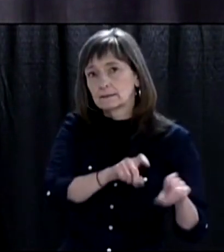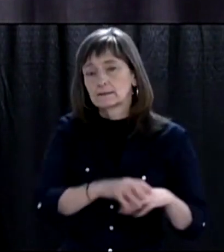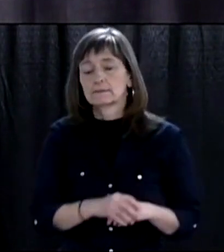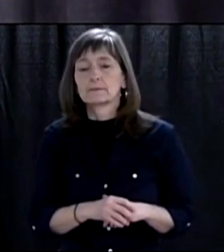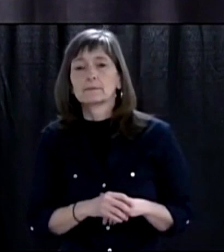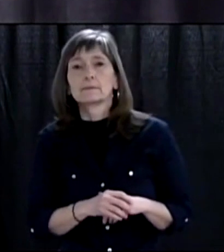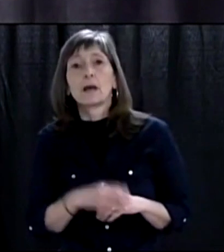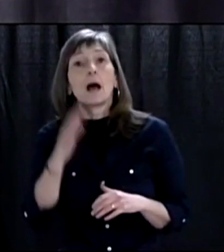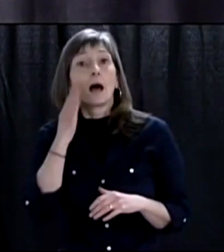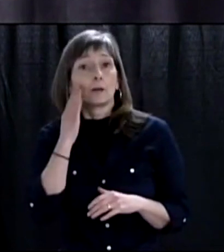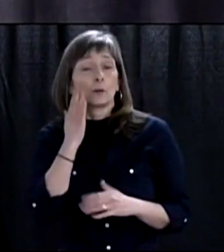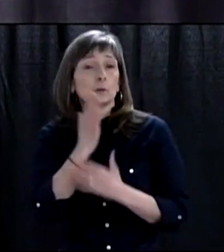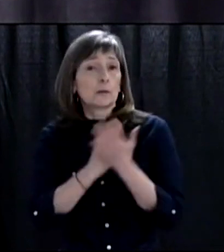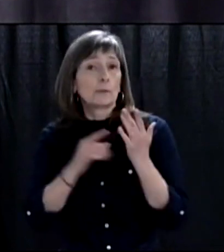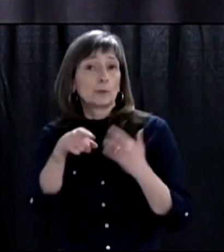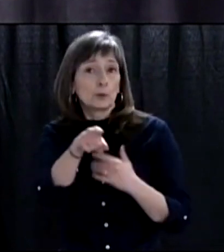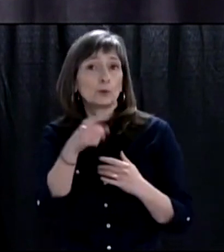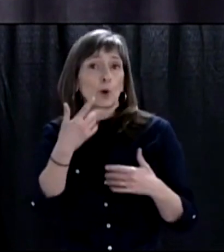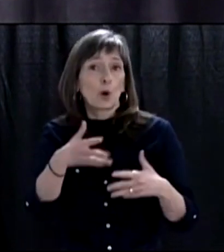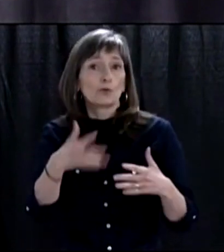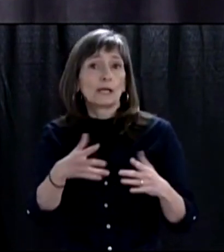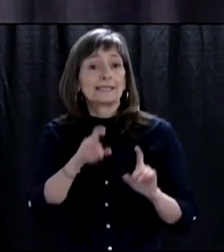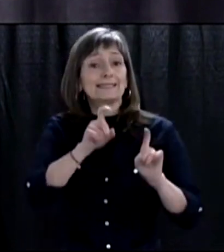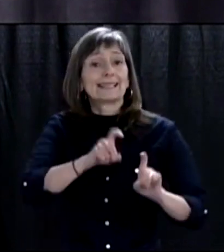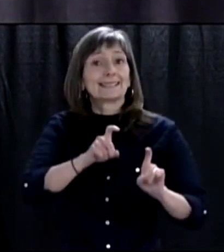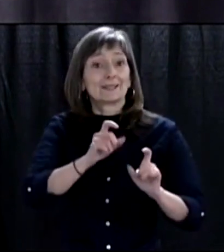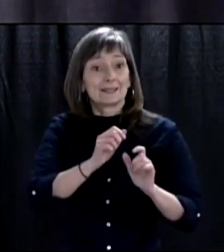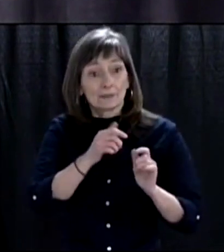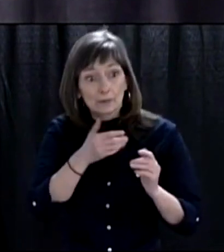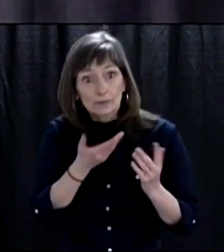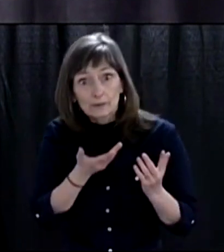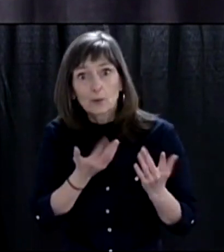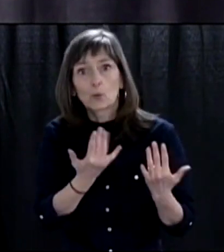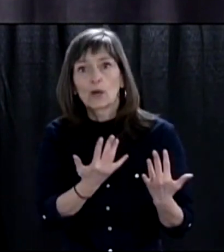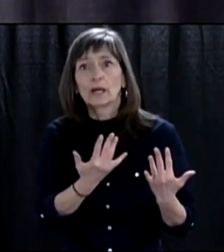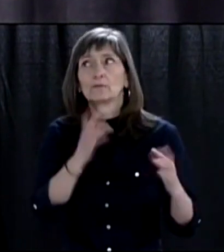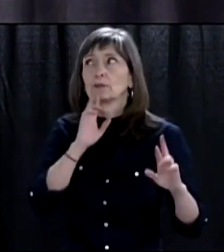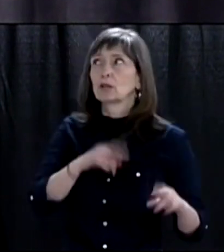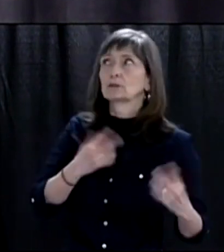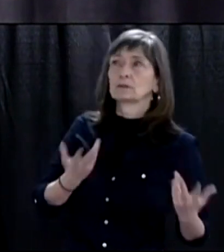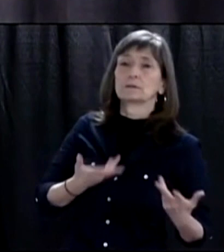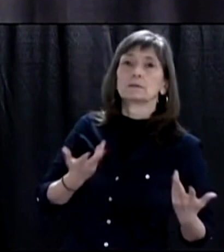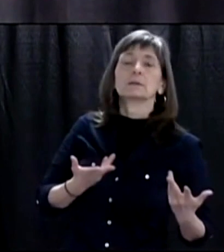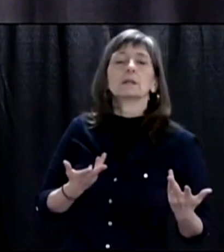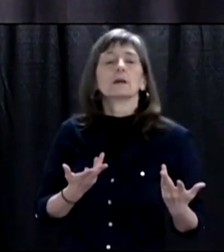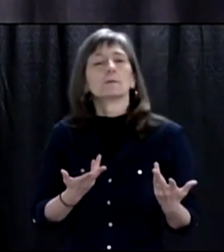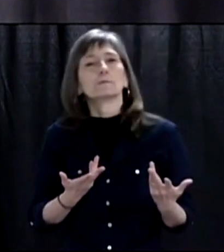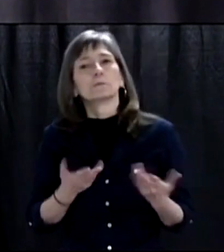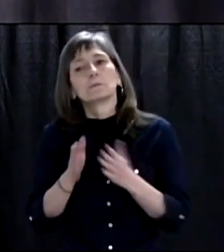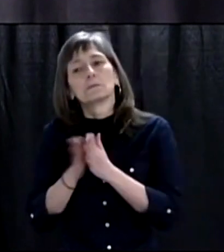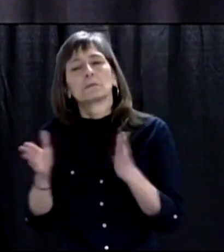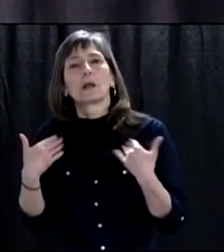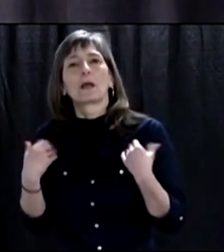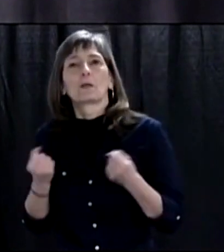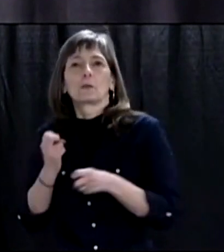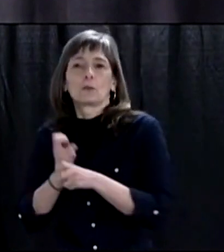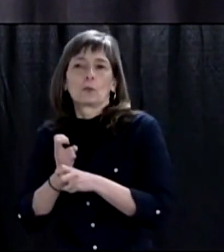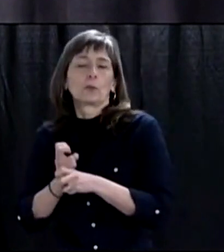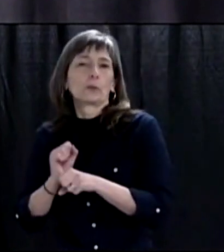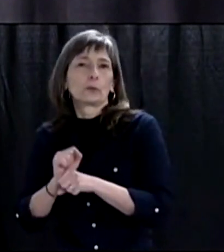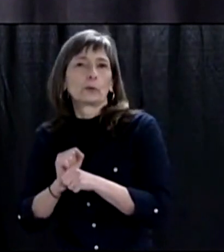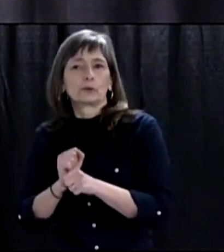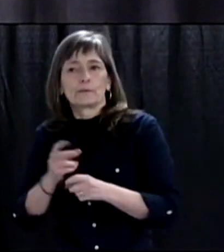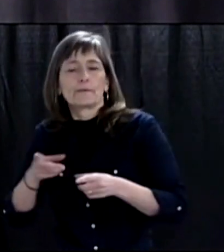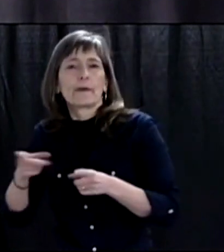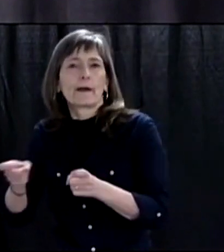anxiety as they wait for their results. Public health is working tirelessly to get results back to people as soon as possible. However, it